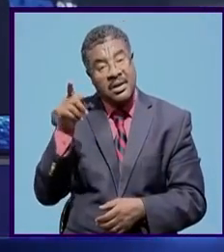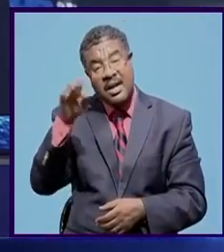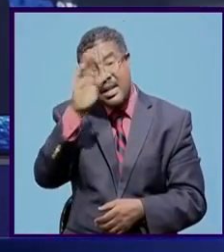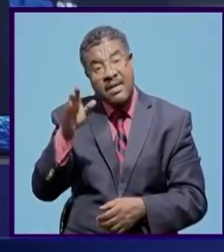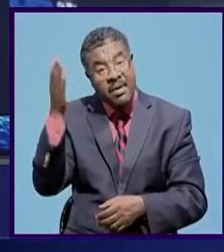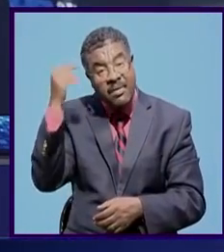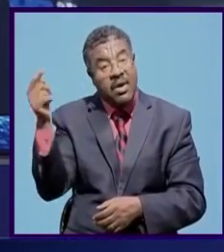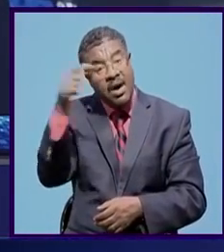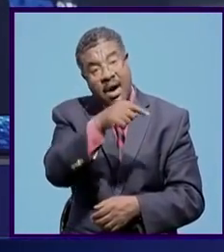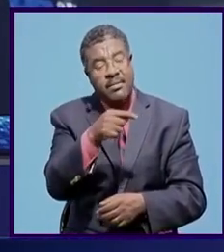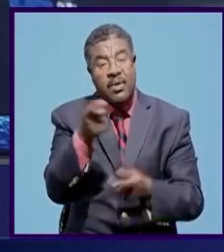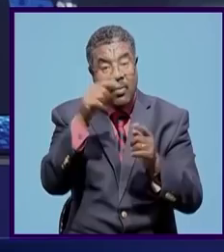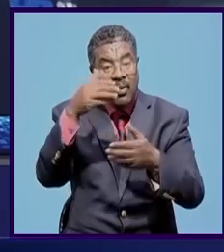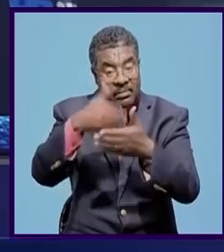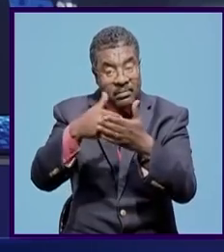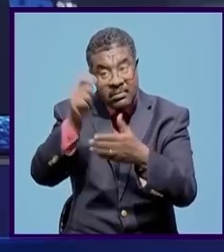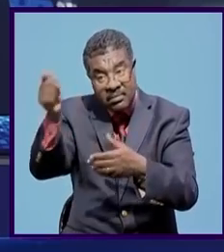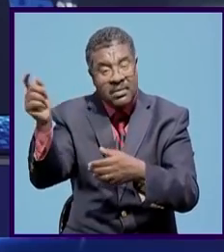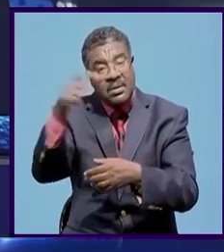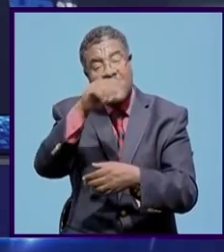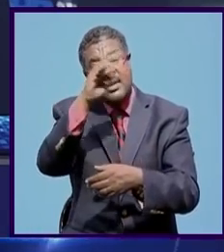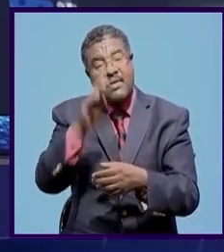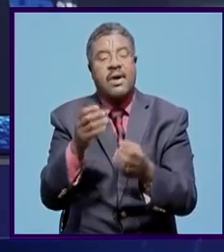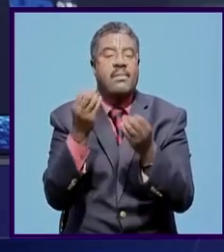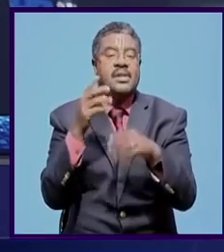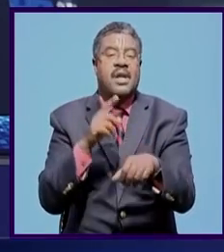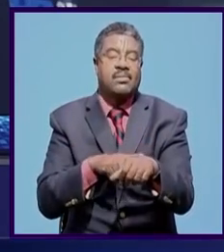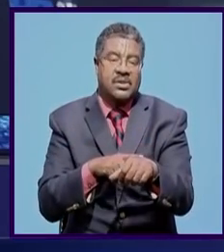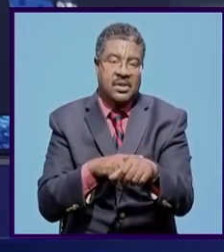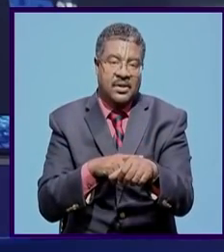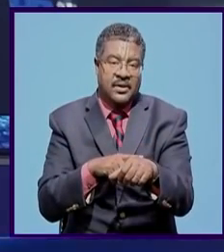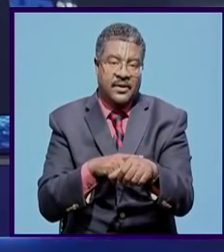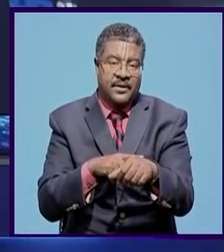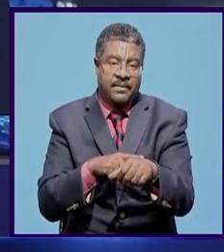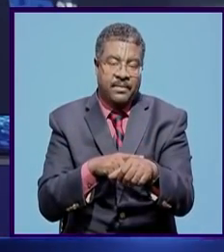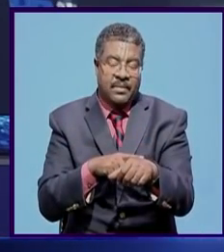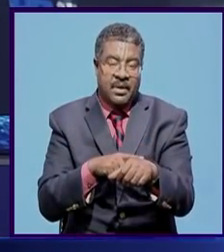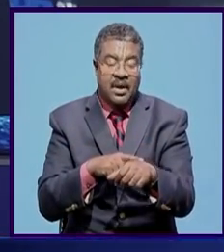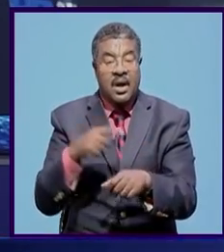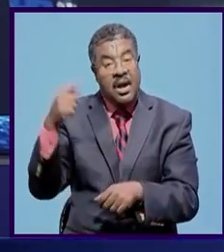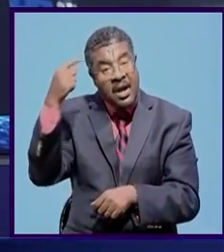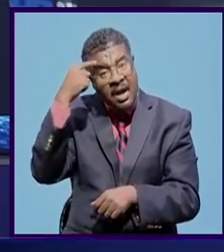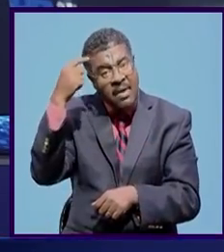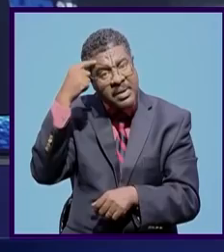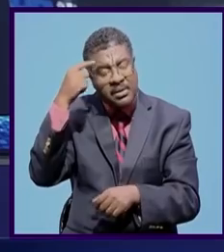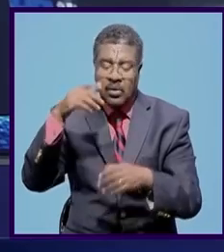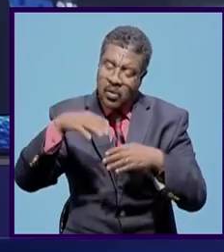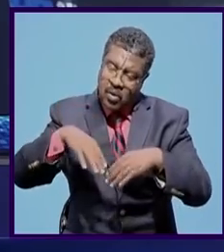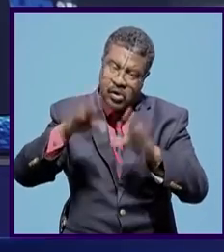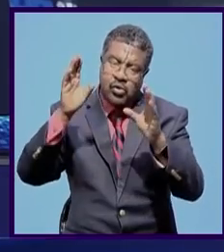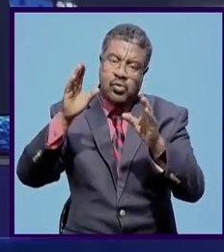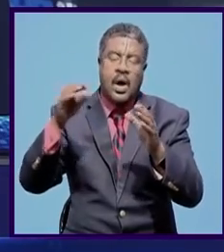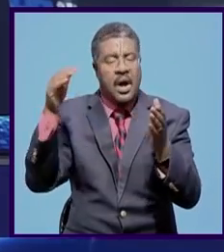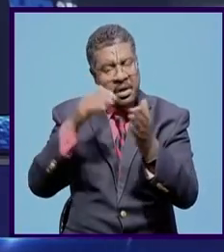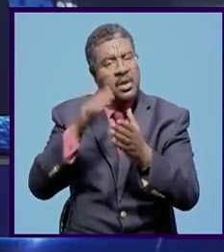all invitations to various state functions. Mr. Malupenga further said that government has continued and will